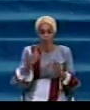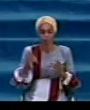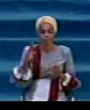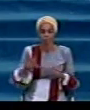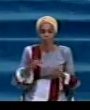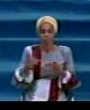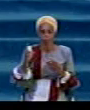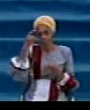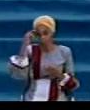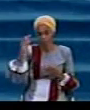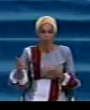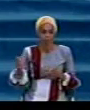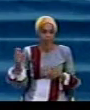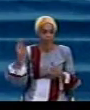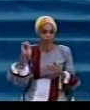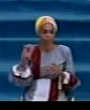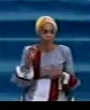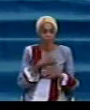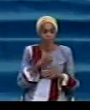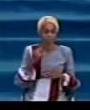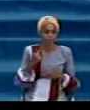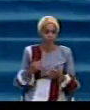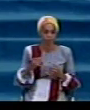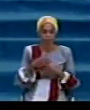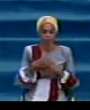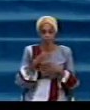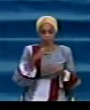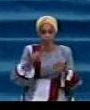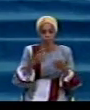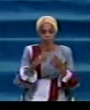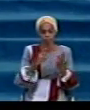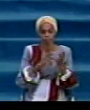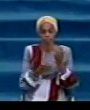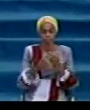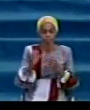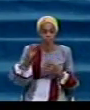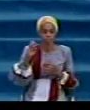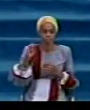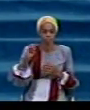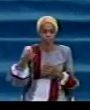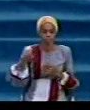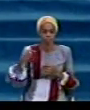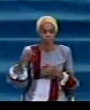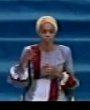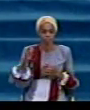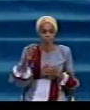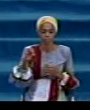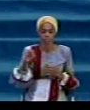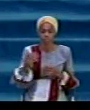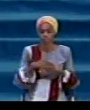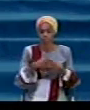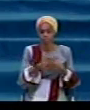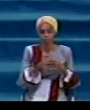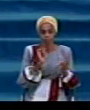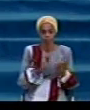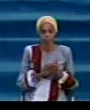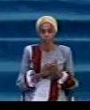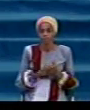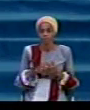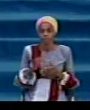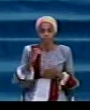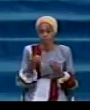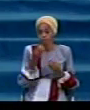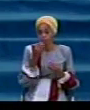the conference, I ate moi-moi, and I was having runny stomach. So I thought it was just normal runny stomach. I don't know, it was something else. That day, the pain